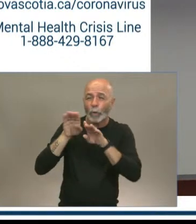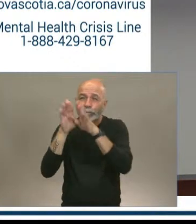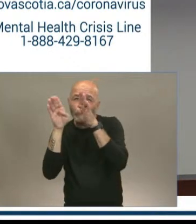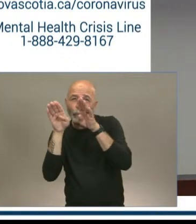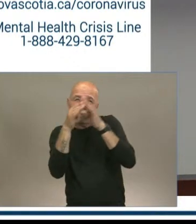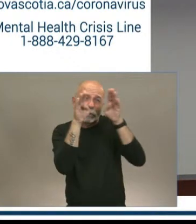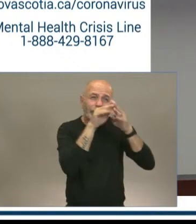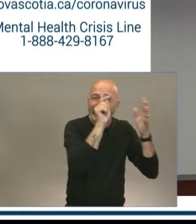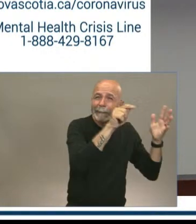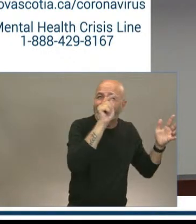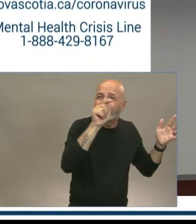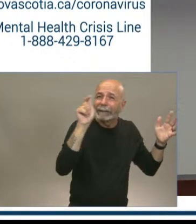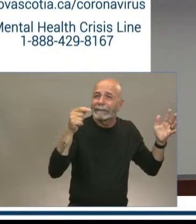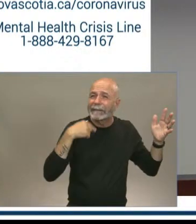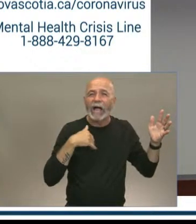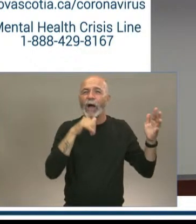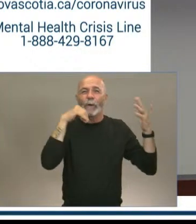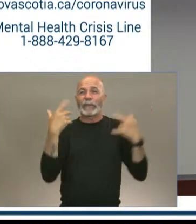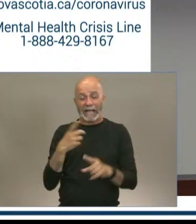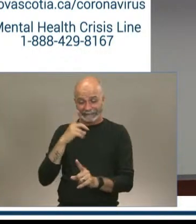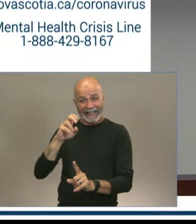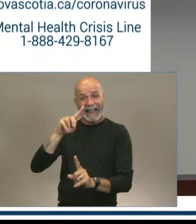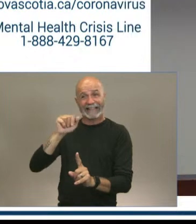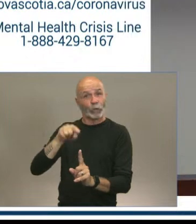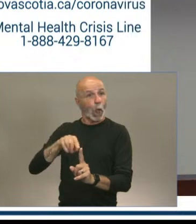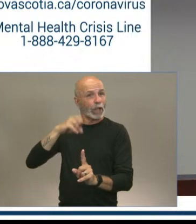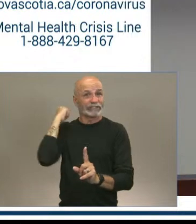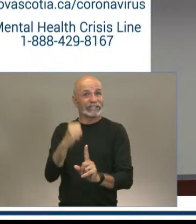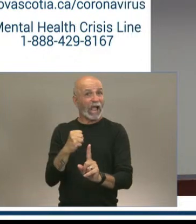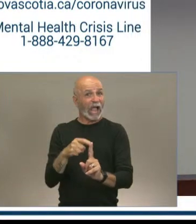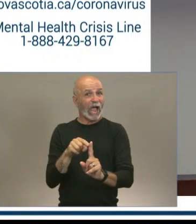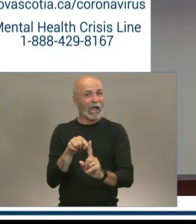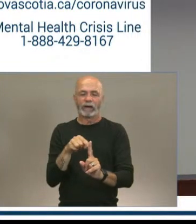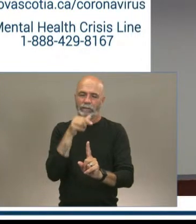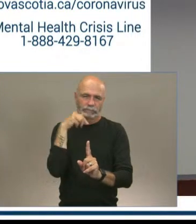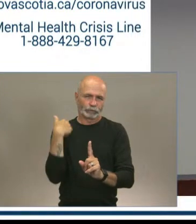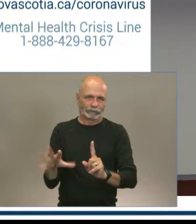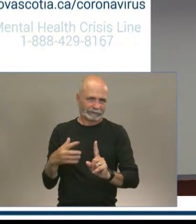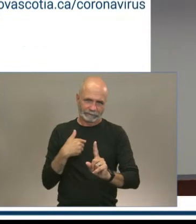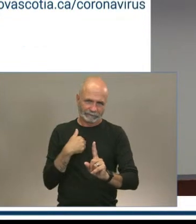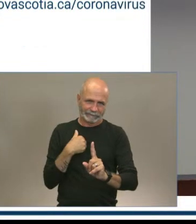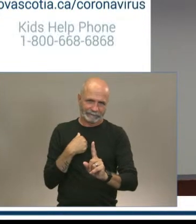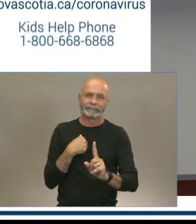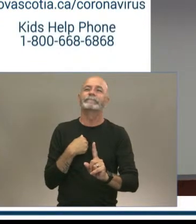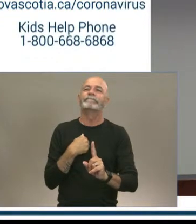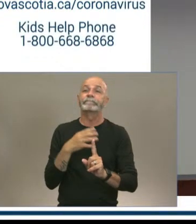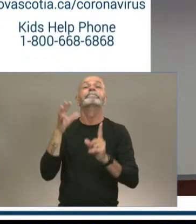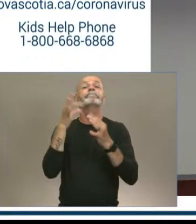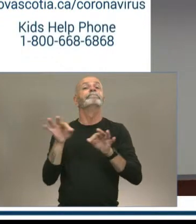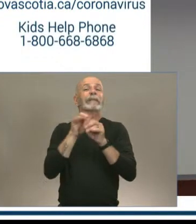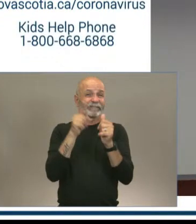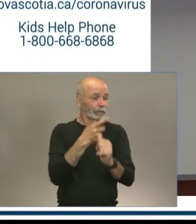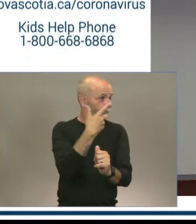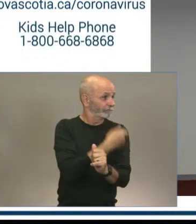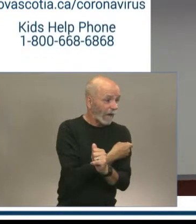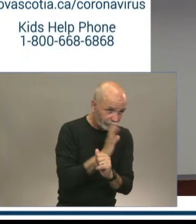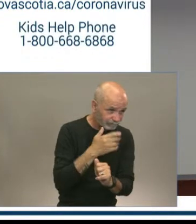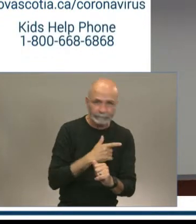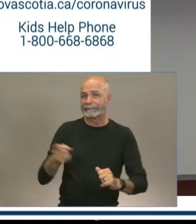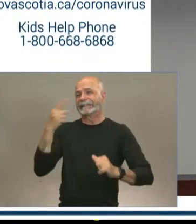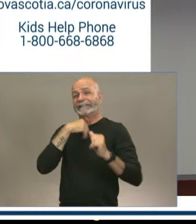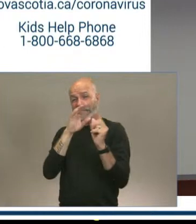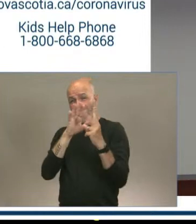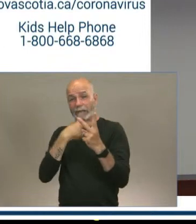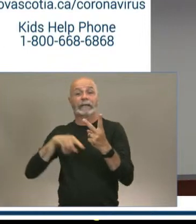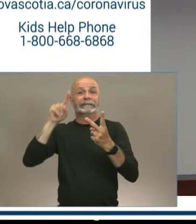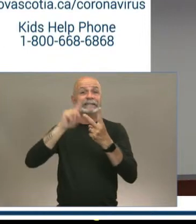the Delta variant the conditions to thrive. Get your first vaccine and move up for your second vaccine. And take